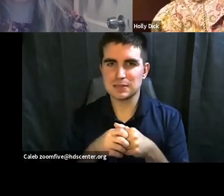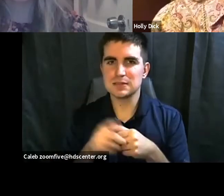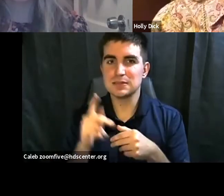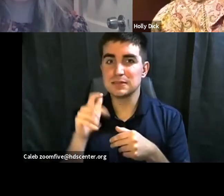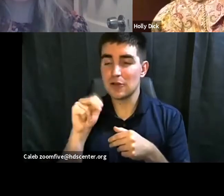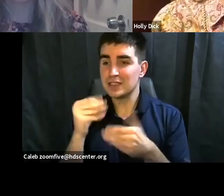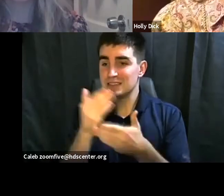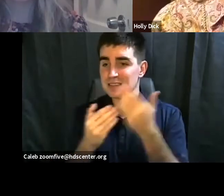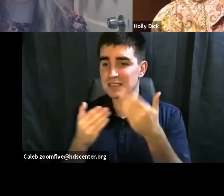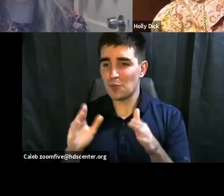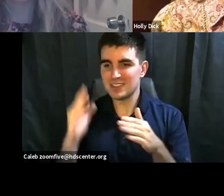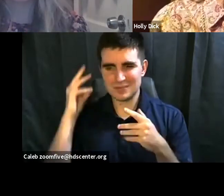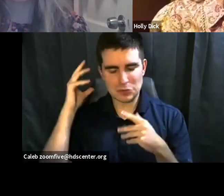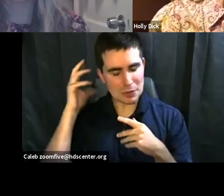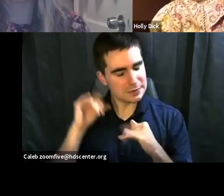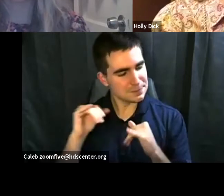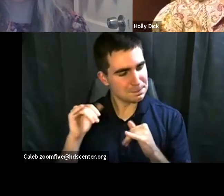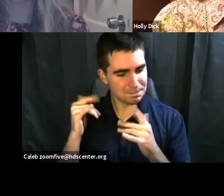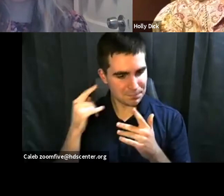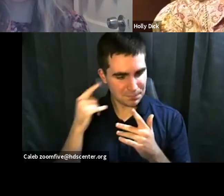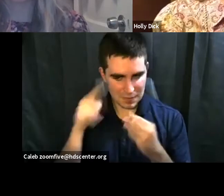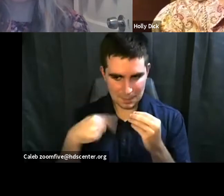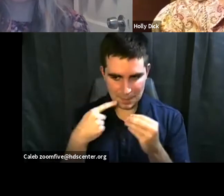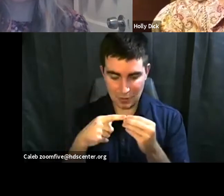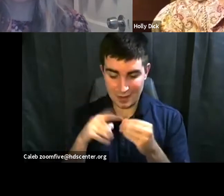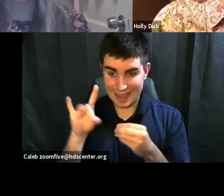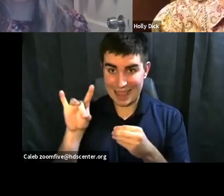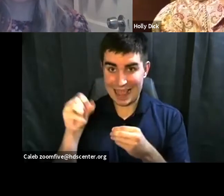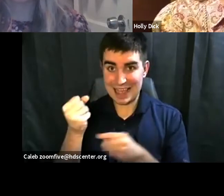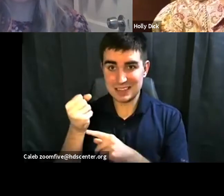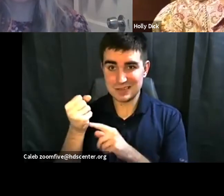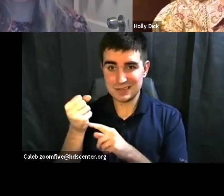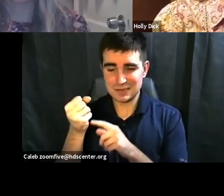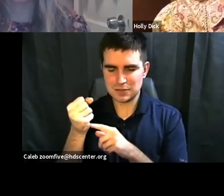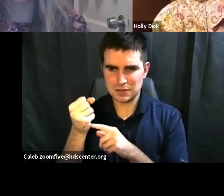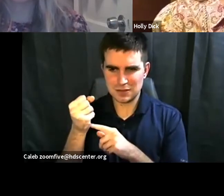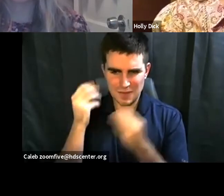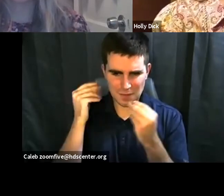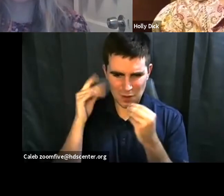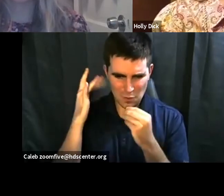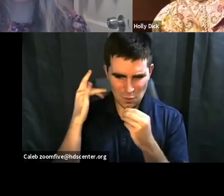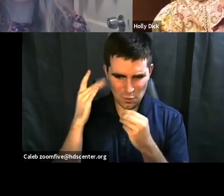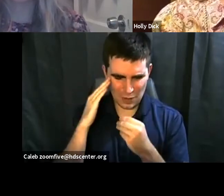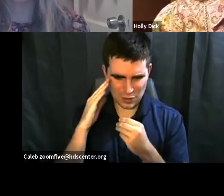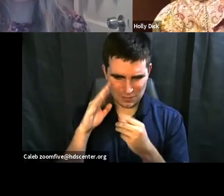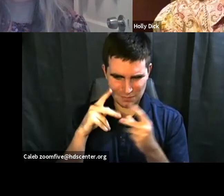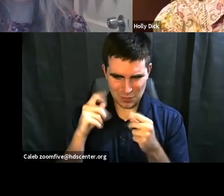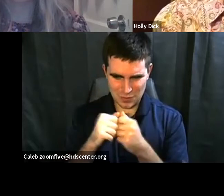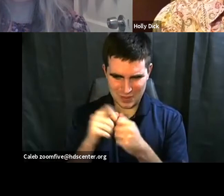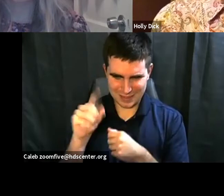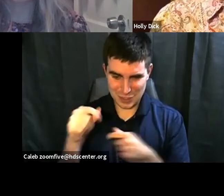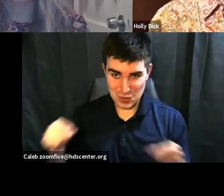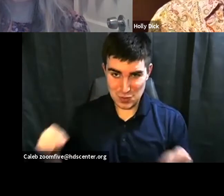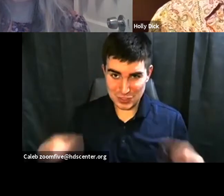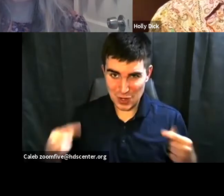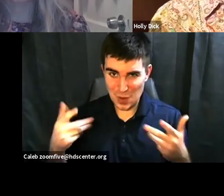crazy to think about the fact that throughout the 80s, we were thinking, why would anyone with a disability using a wheelchair